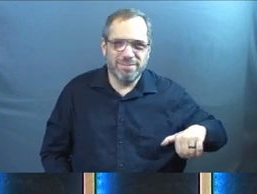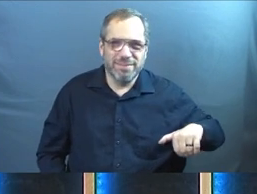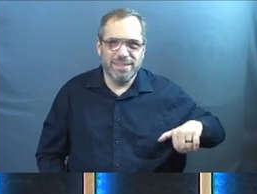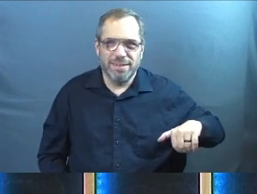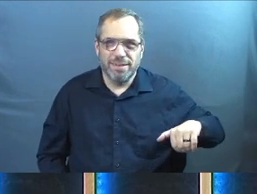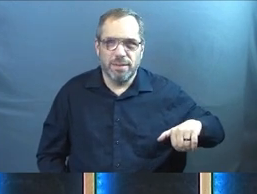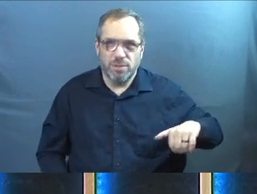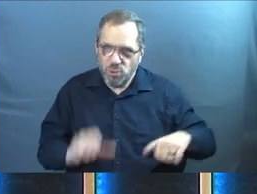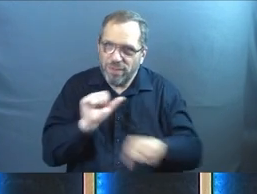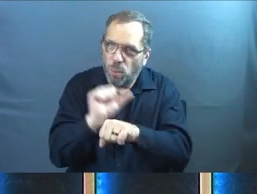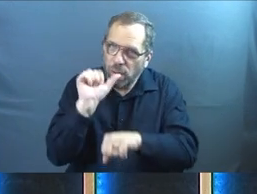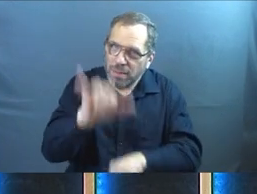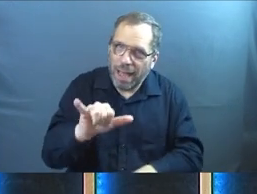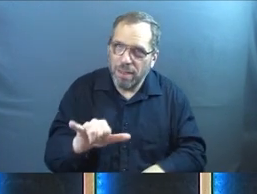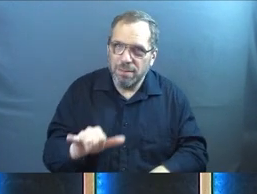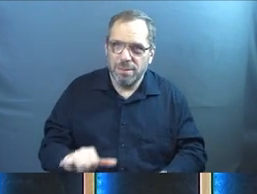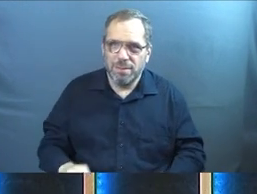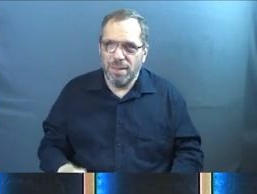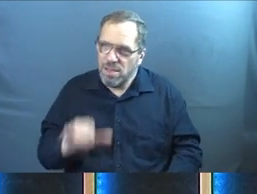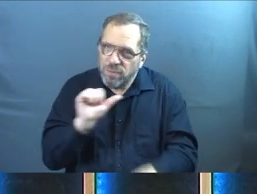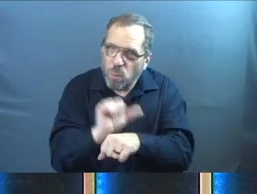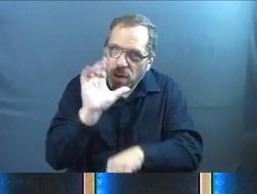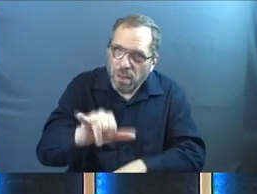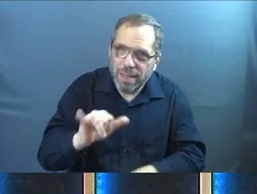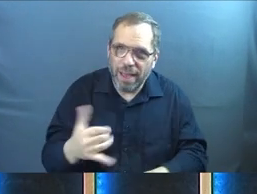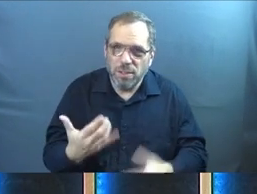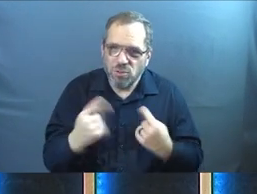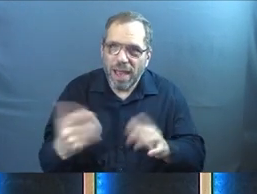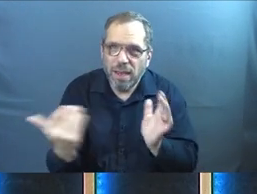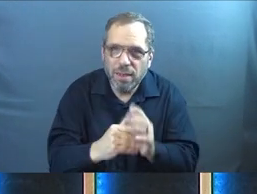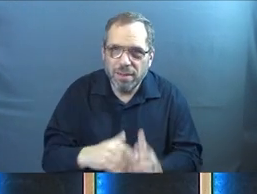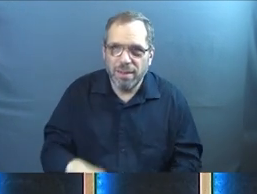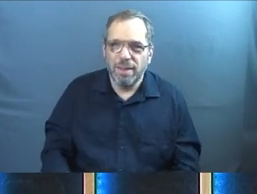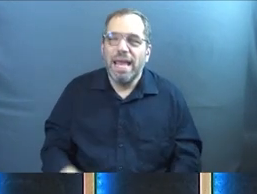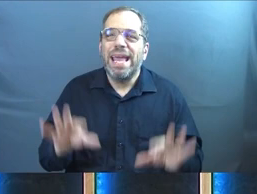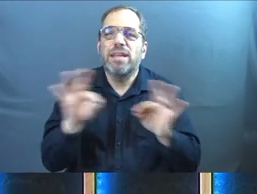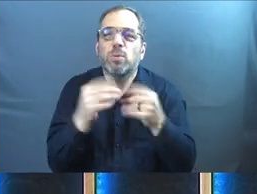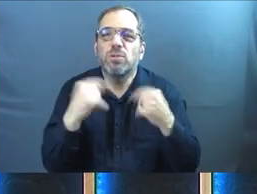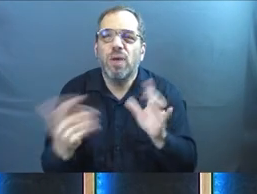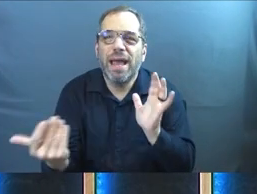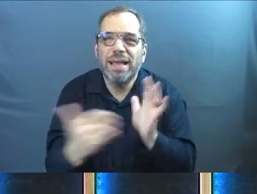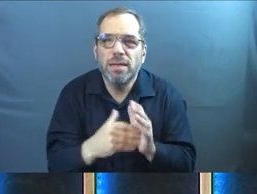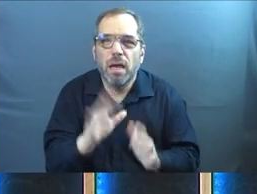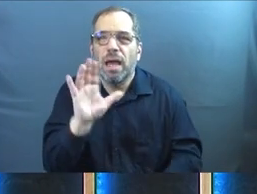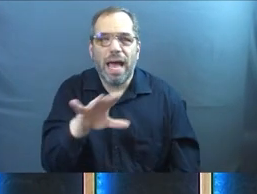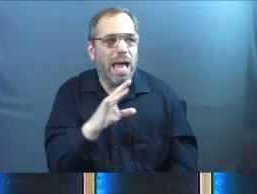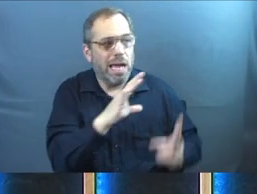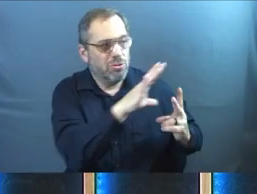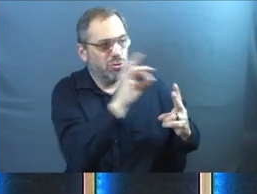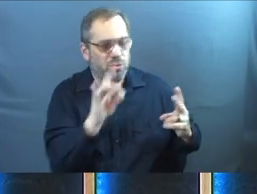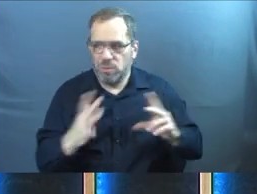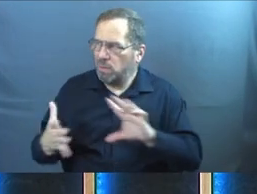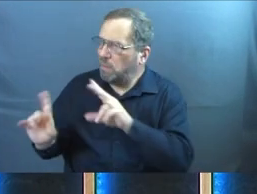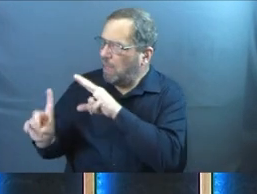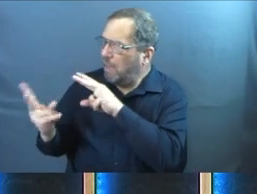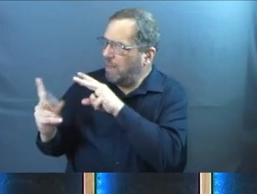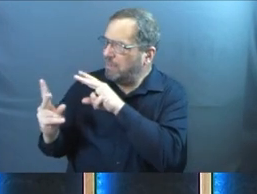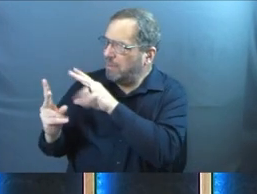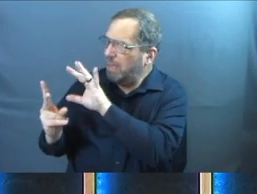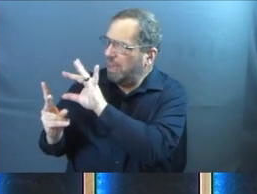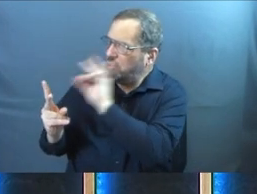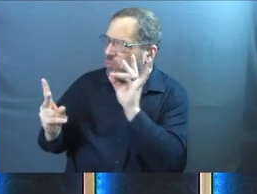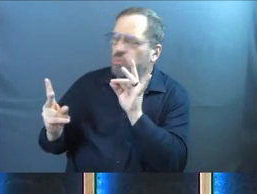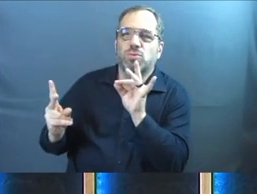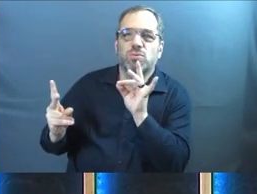Like, that's what we got to work on. Like, we've got to try this again. It's worth trying this again. I choose you all over again. Let's try